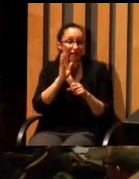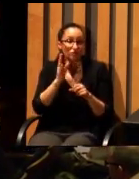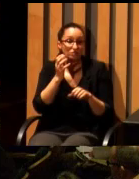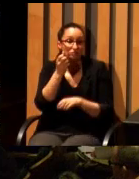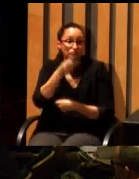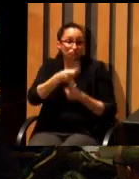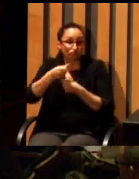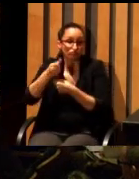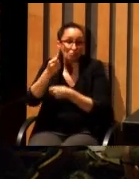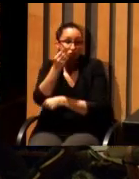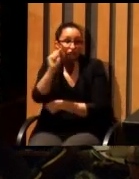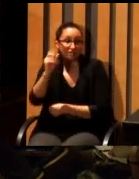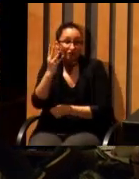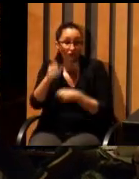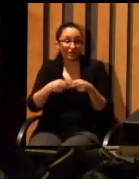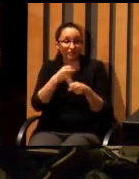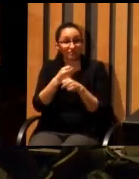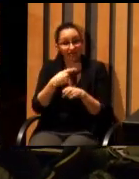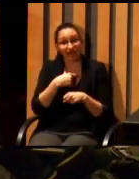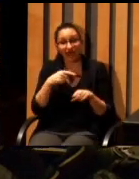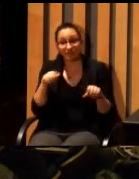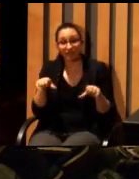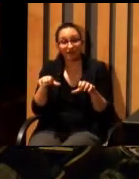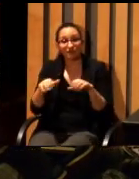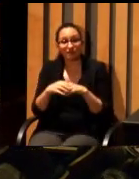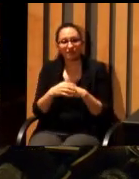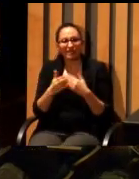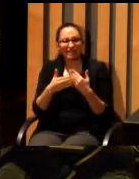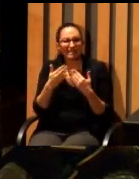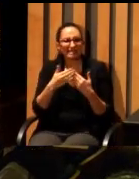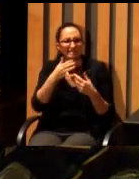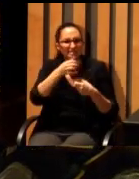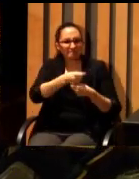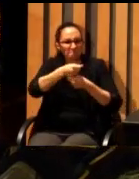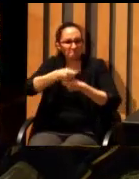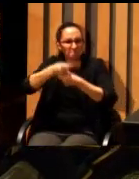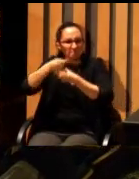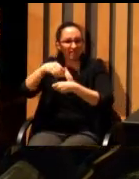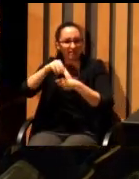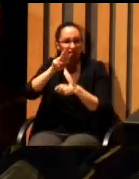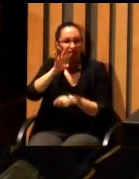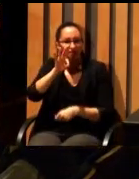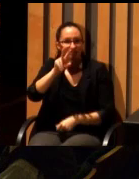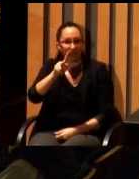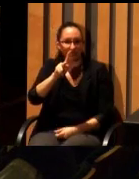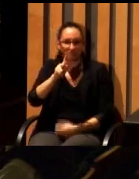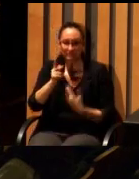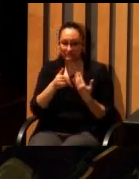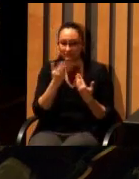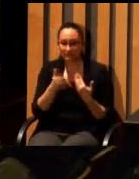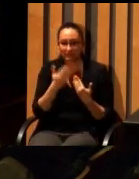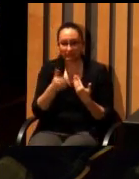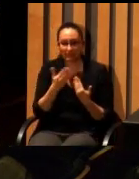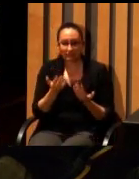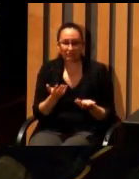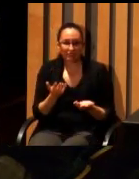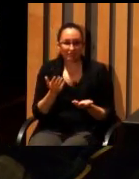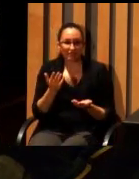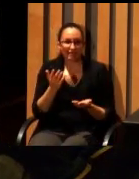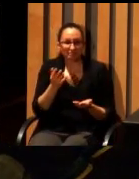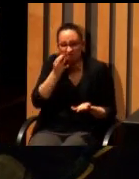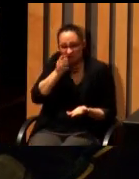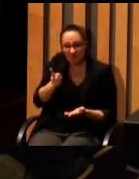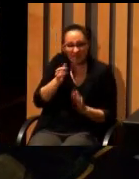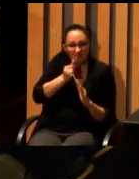and I did. And it was easy to protest at RFK. Everybody was pouring out of the metro into